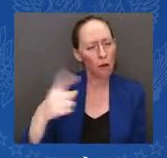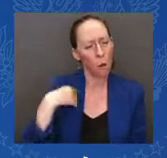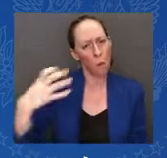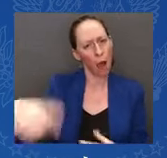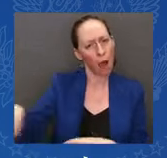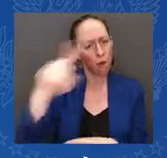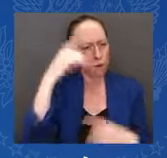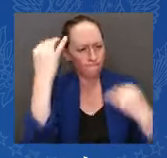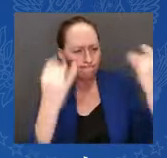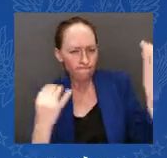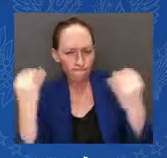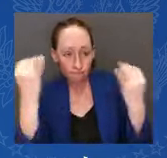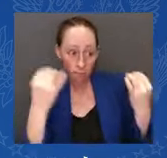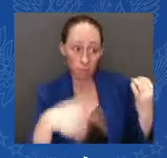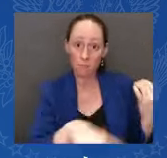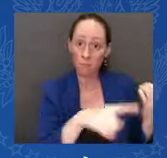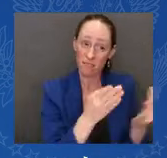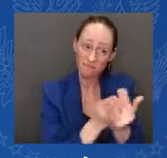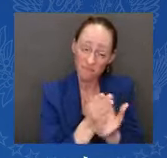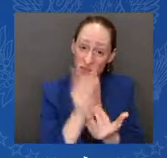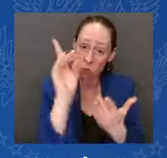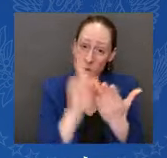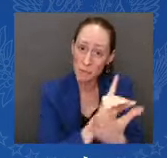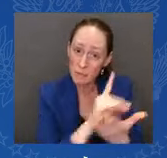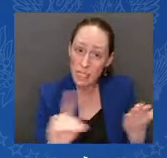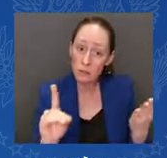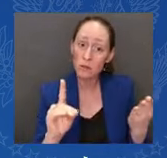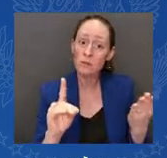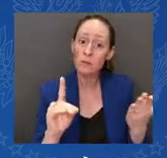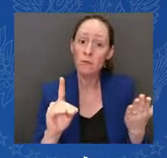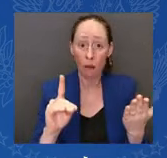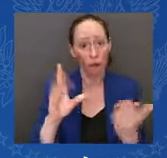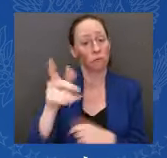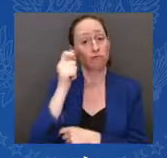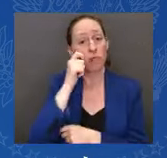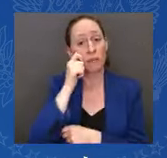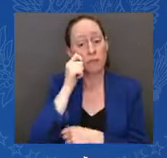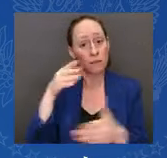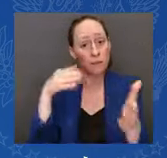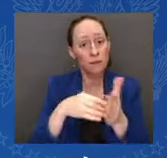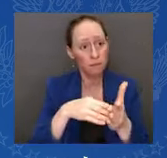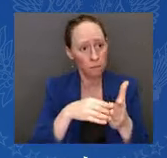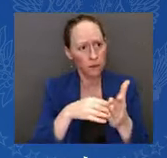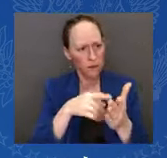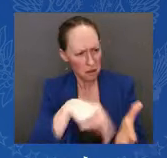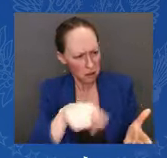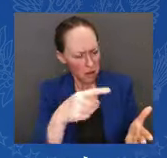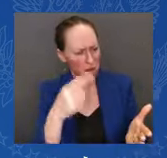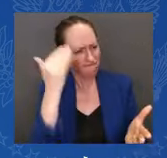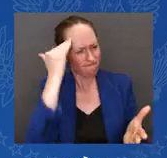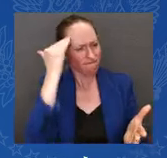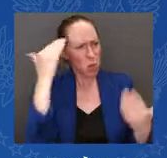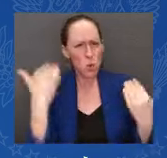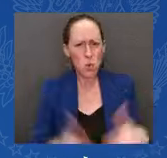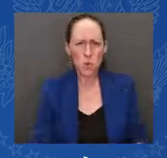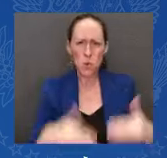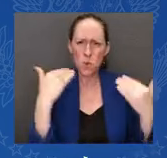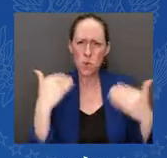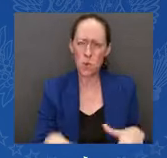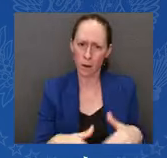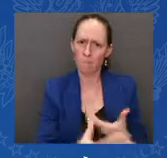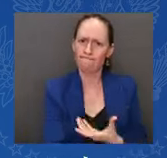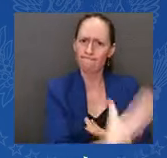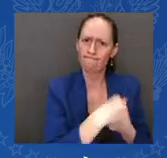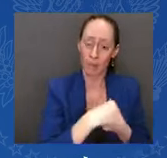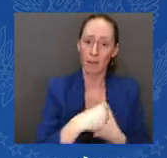court says, quote, "Nothing in this opinion should be construed as prohibiting universities from considering an